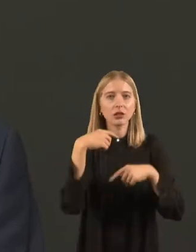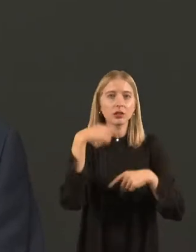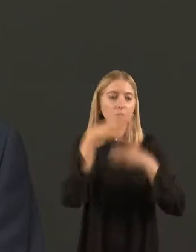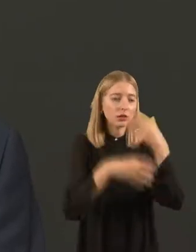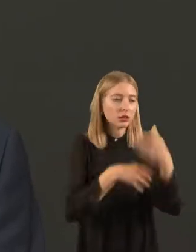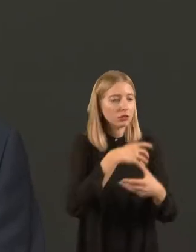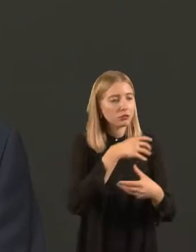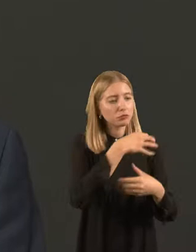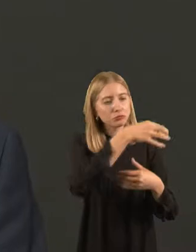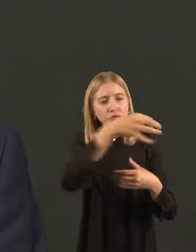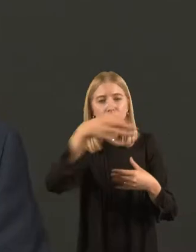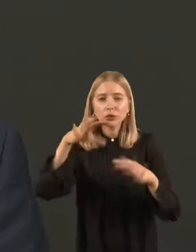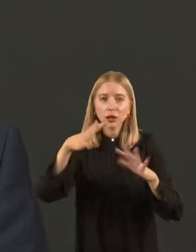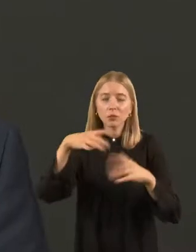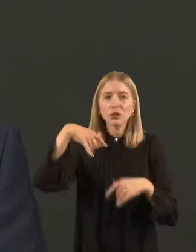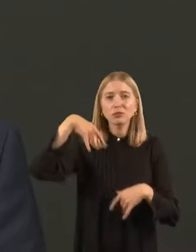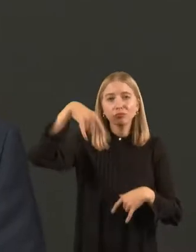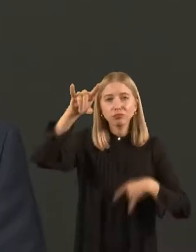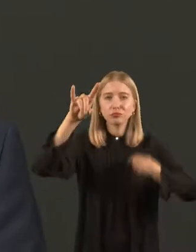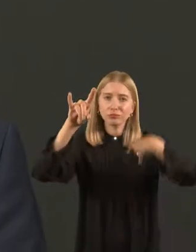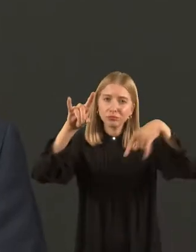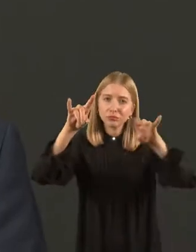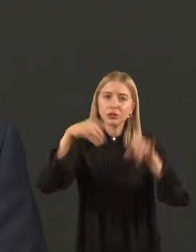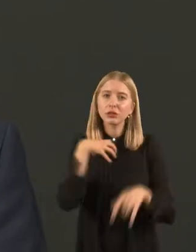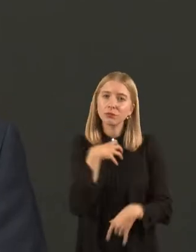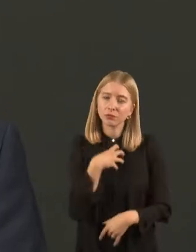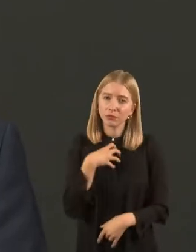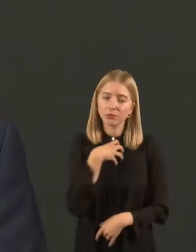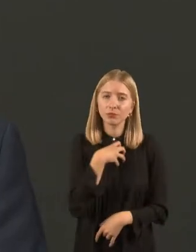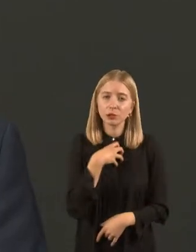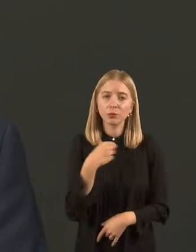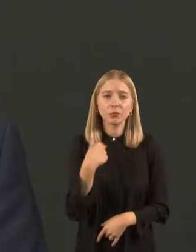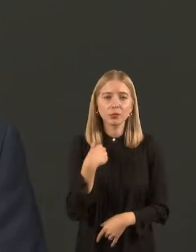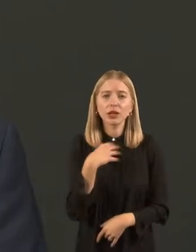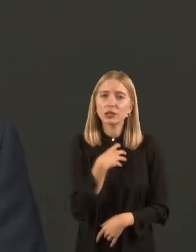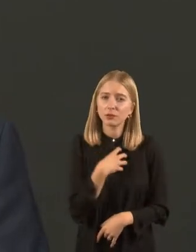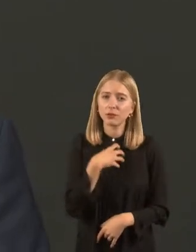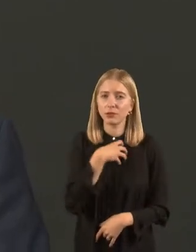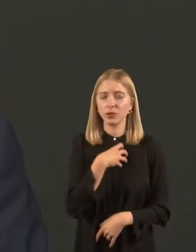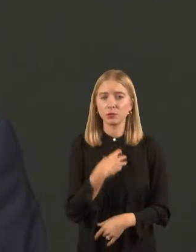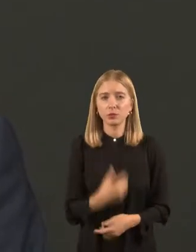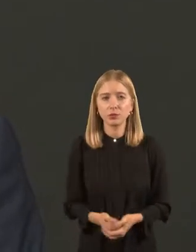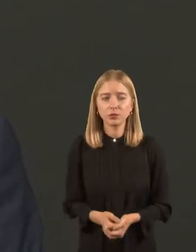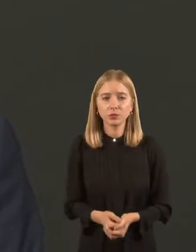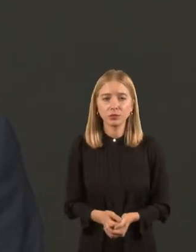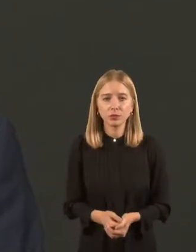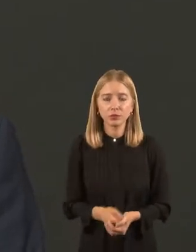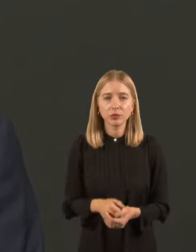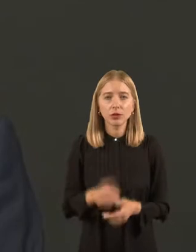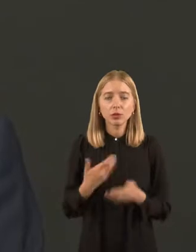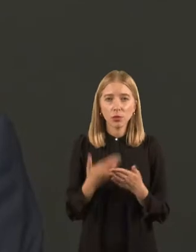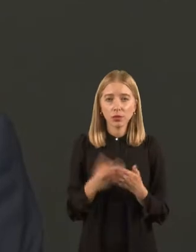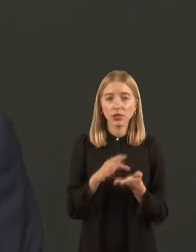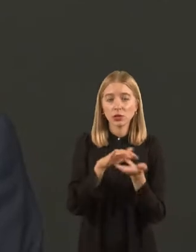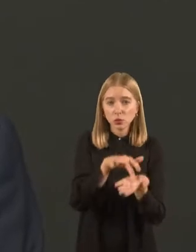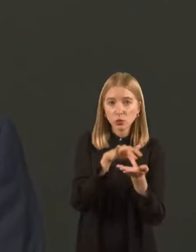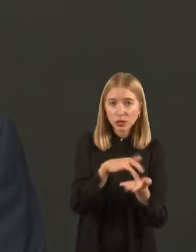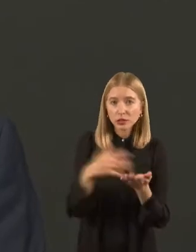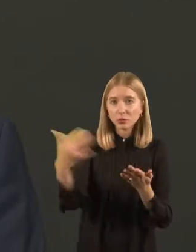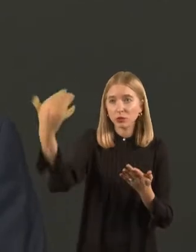Well, accessibility to Lithuania is best assured by